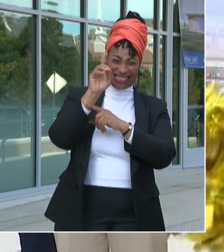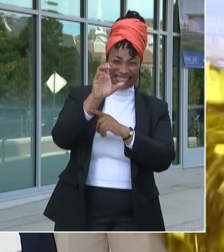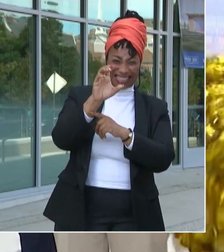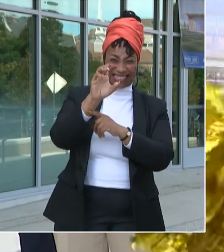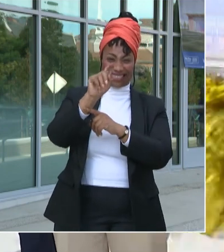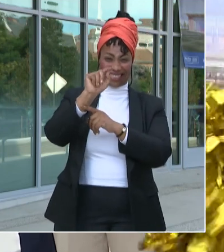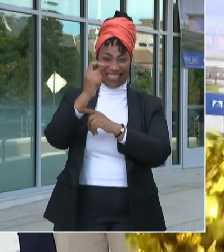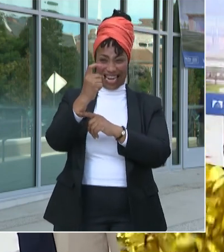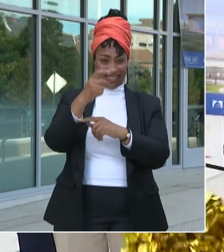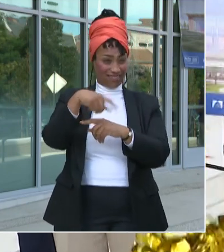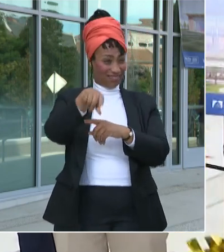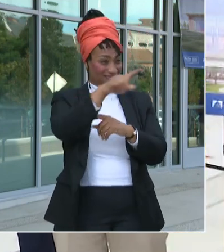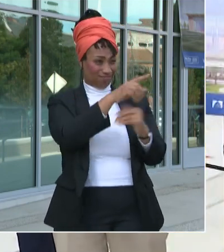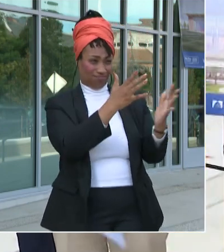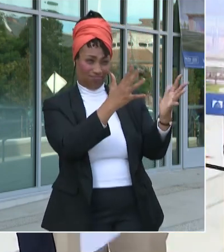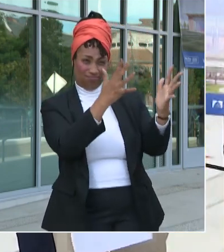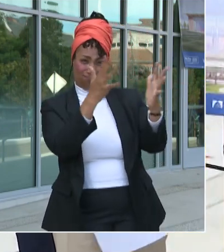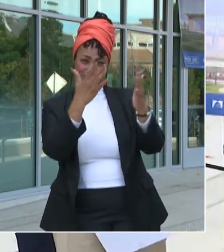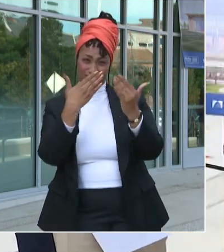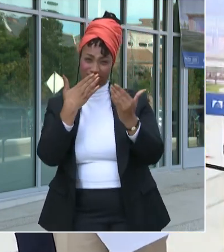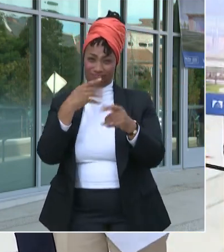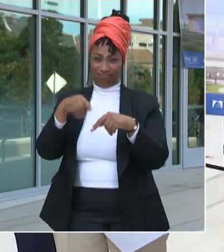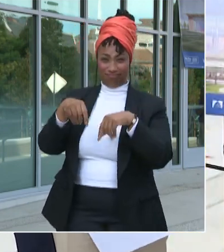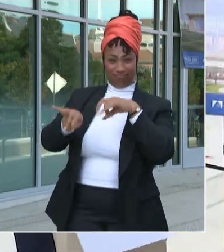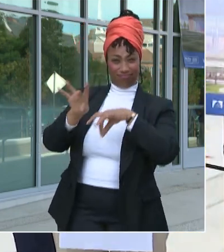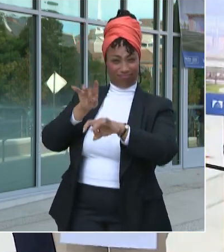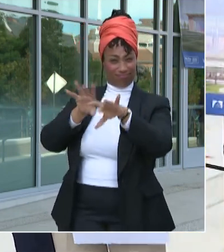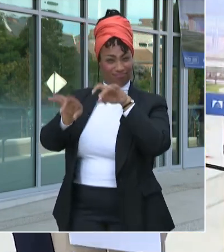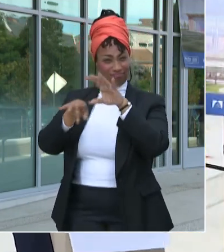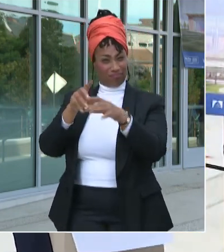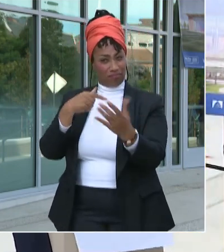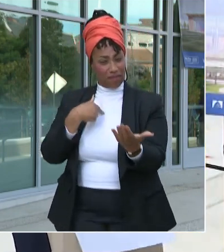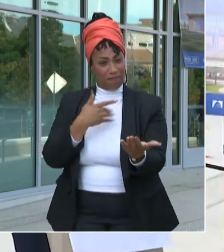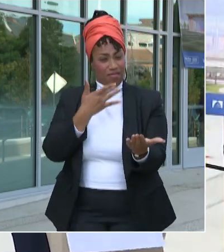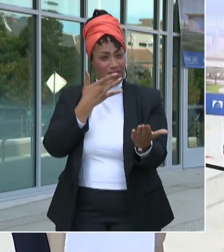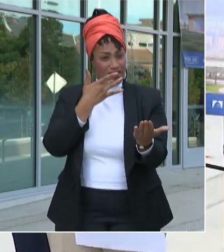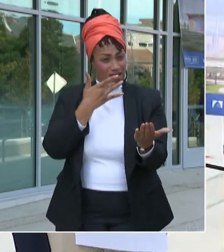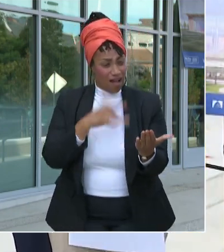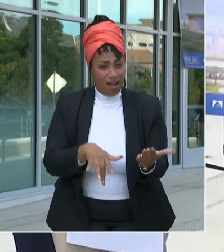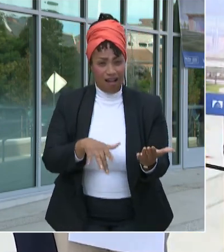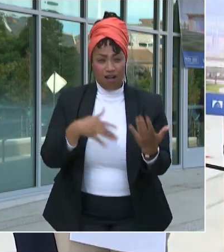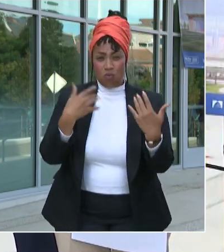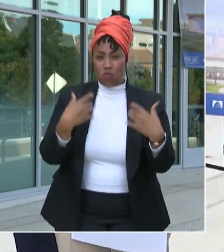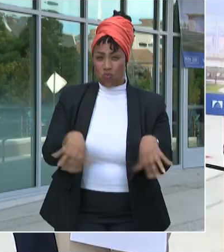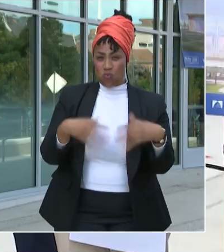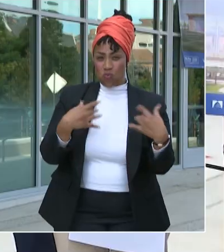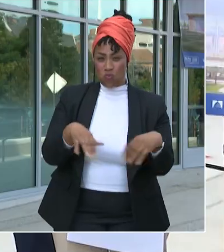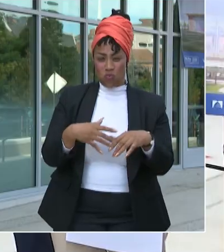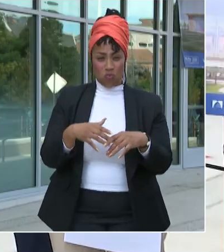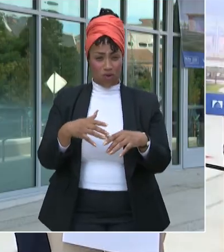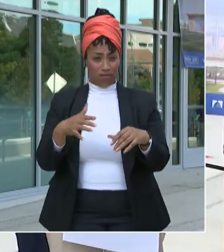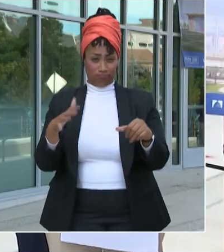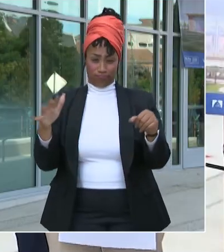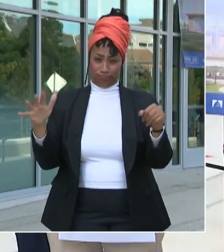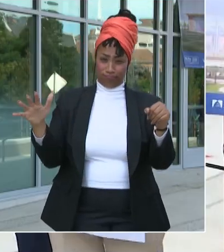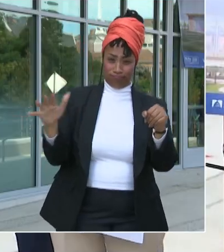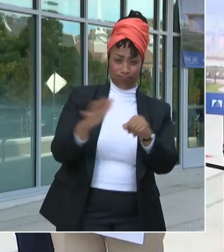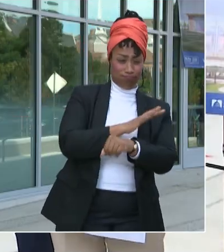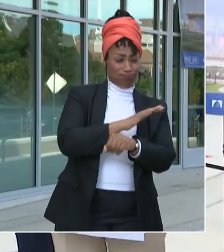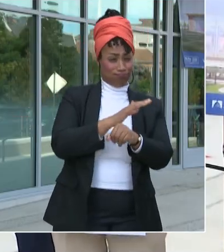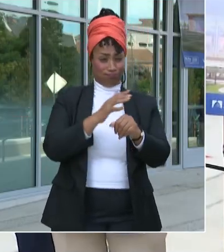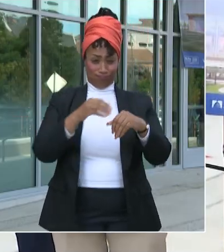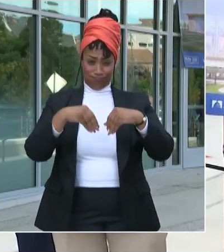We are very proud to have the best and most robust free pre-K program, we think, in